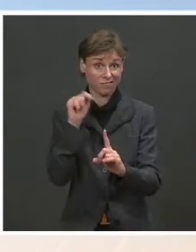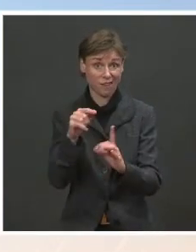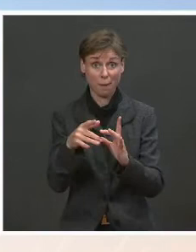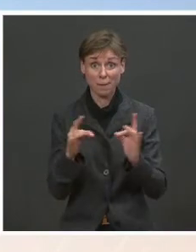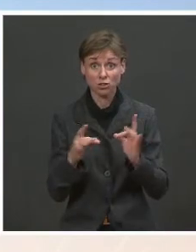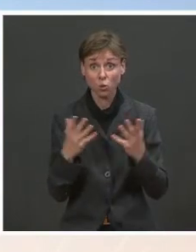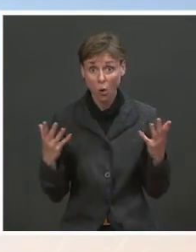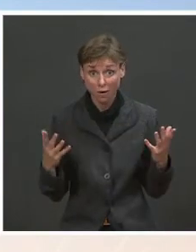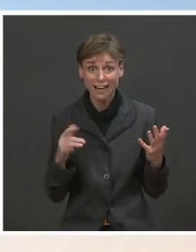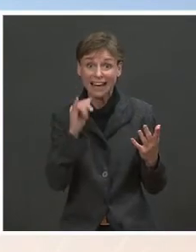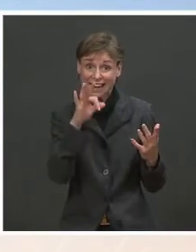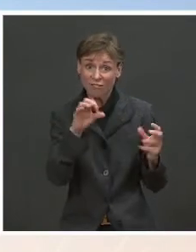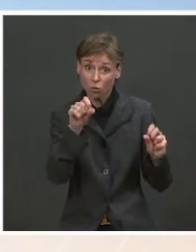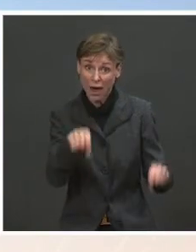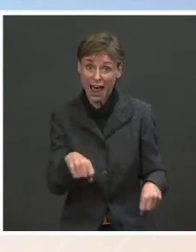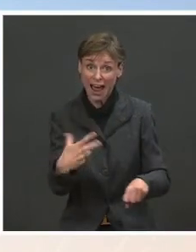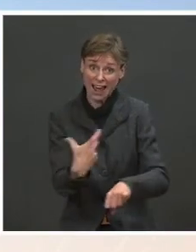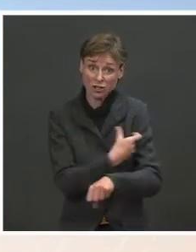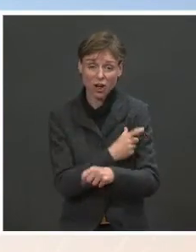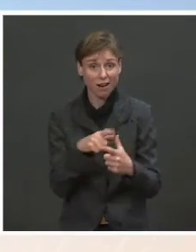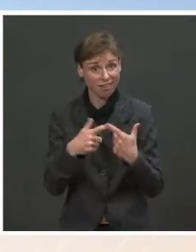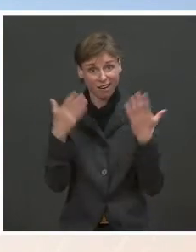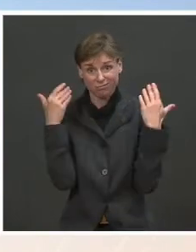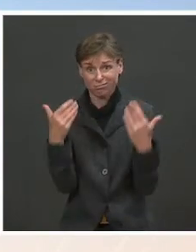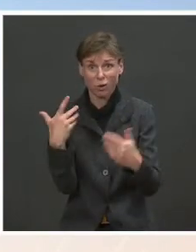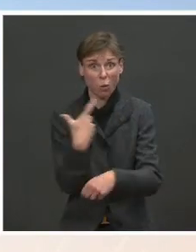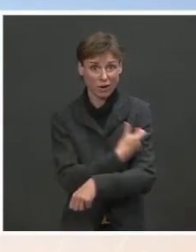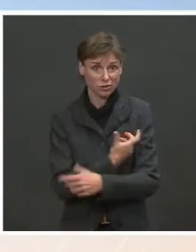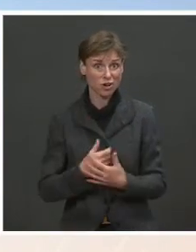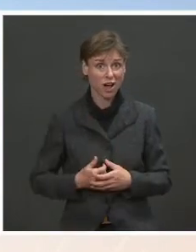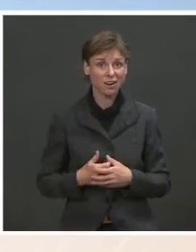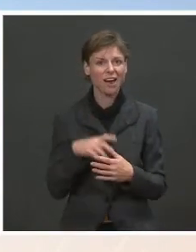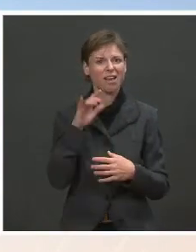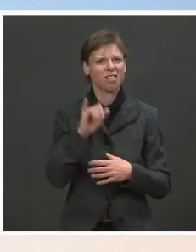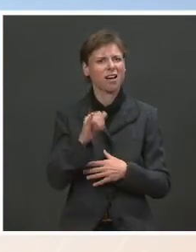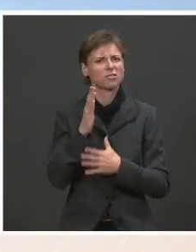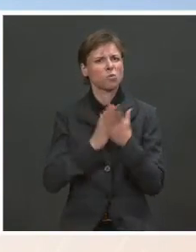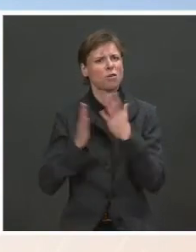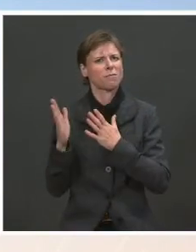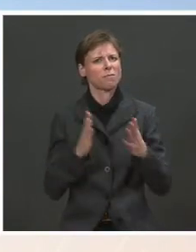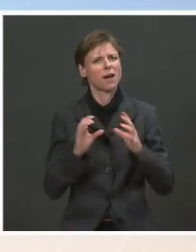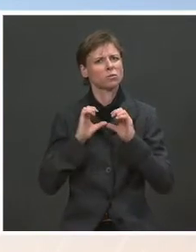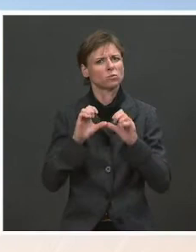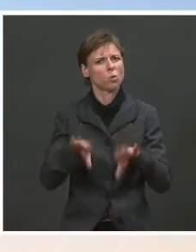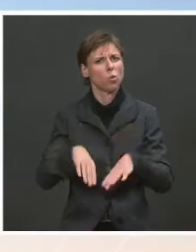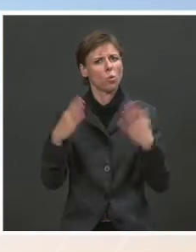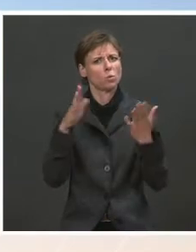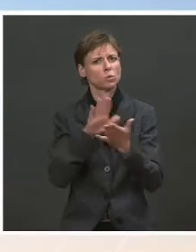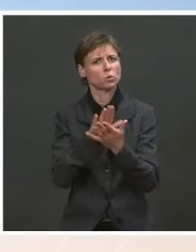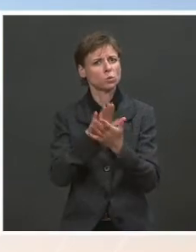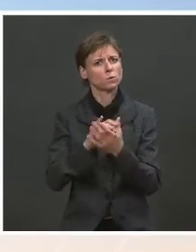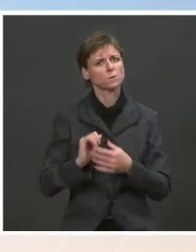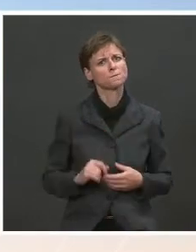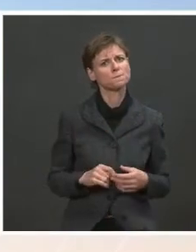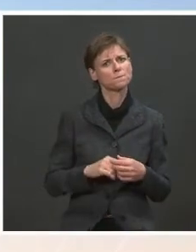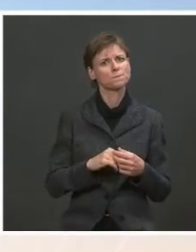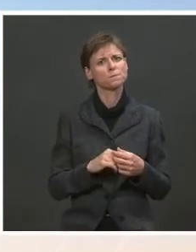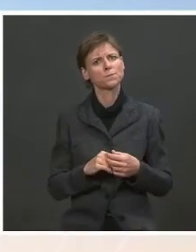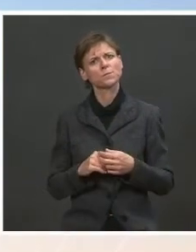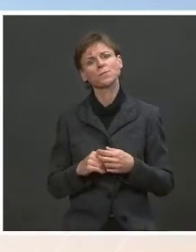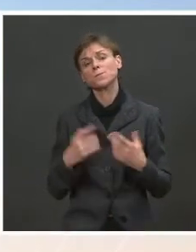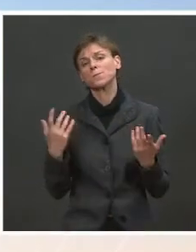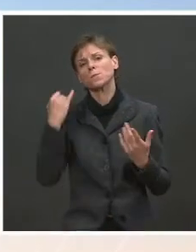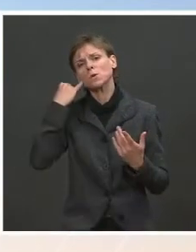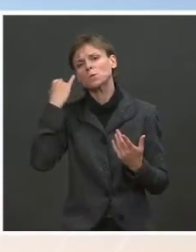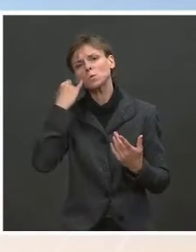get a shot, and you know that's a strategy to help keep our schools open. Nothing about making it mandatory. If teachers want to come back unvaccinated,